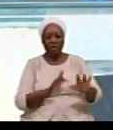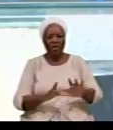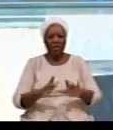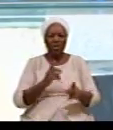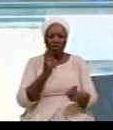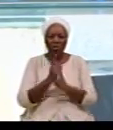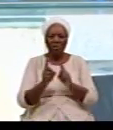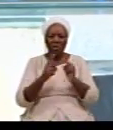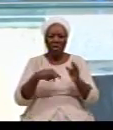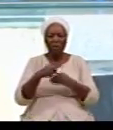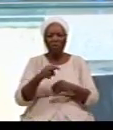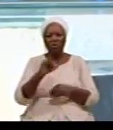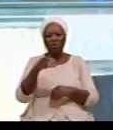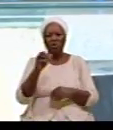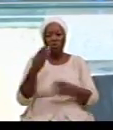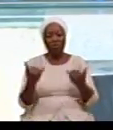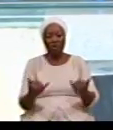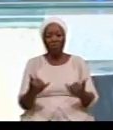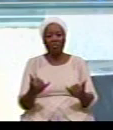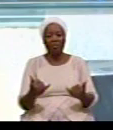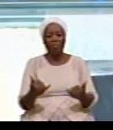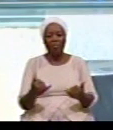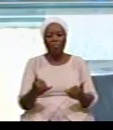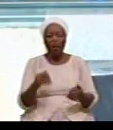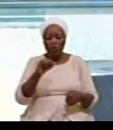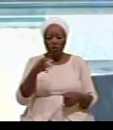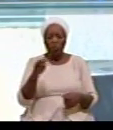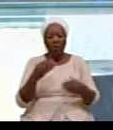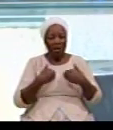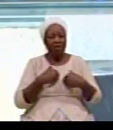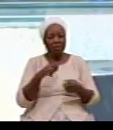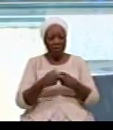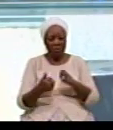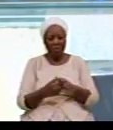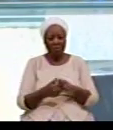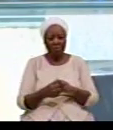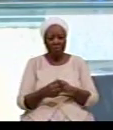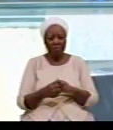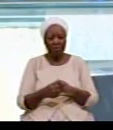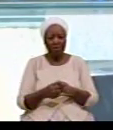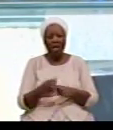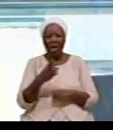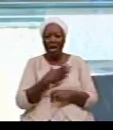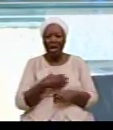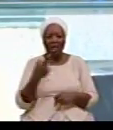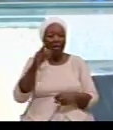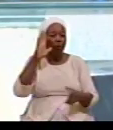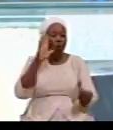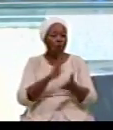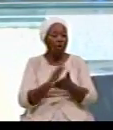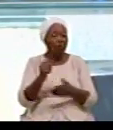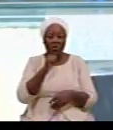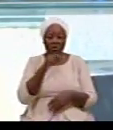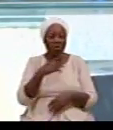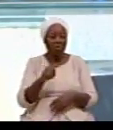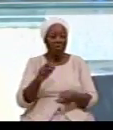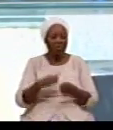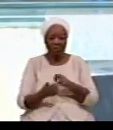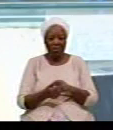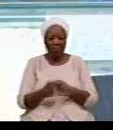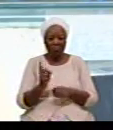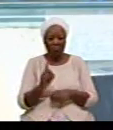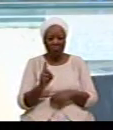Job now. He had problem, Job. And the wife was not the problem.